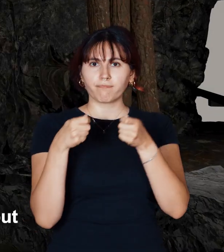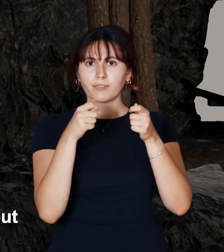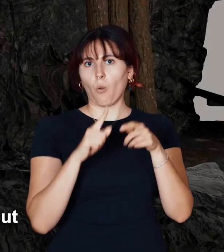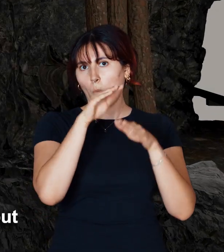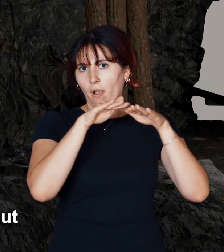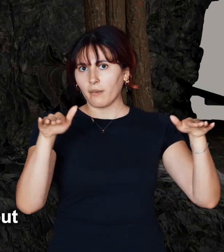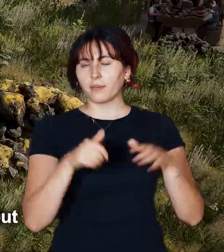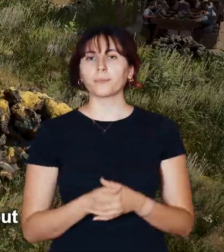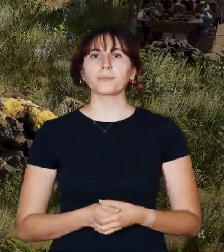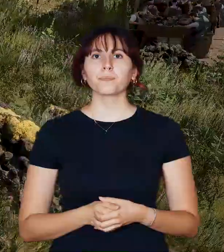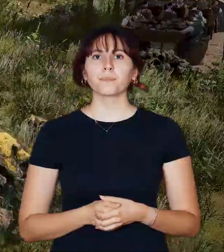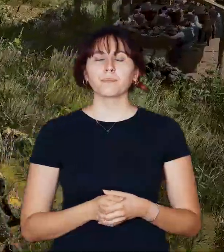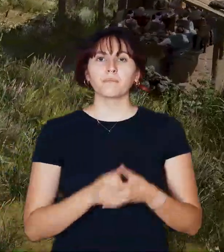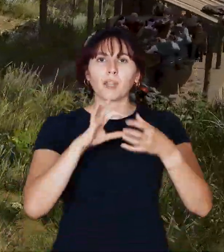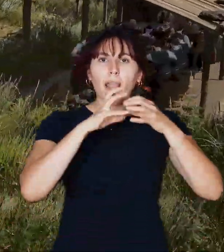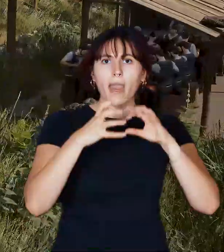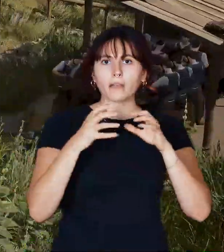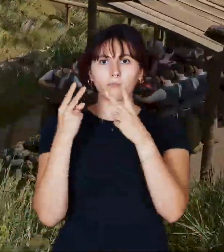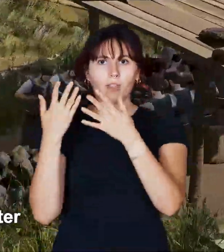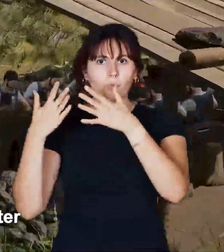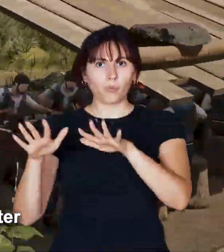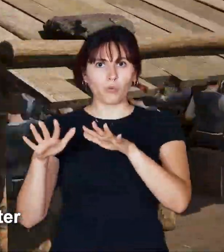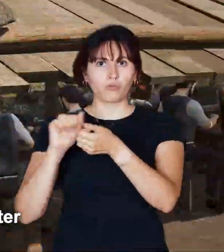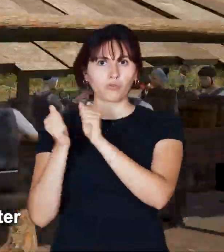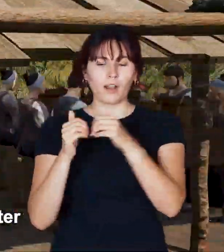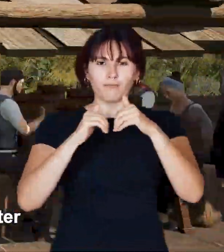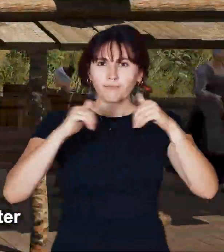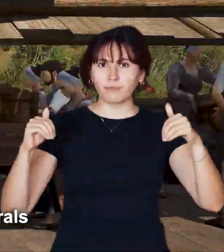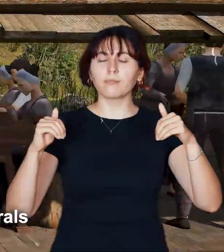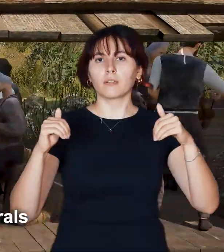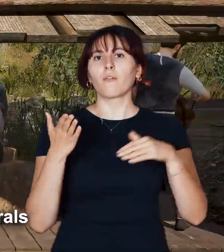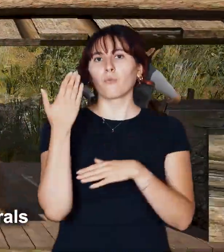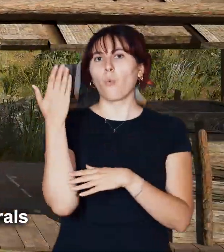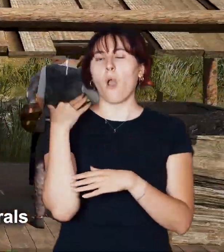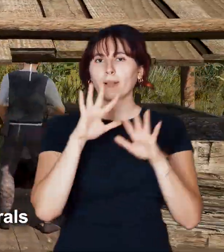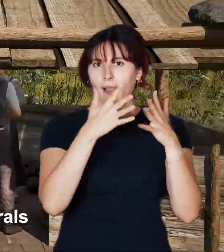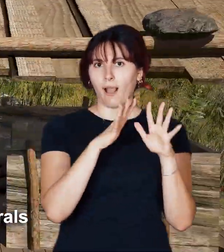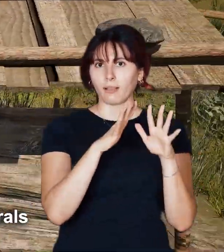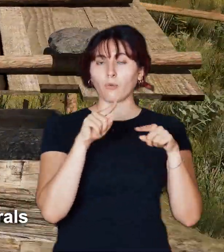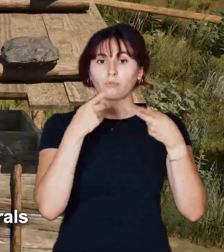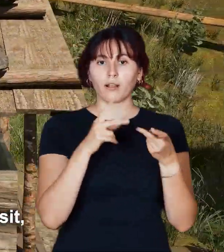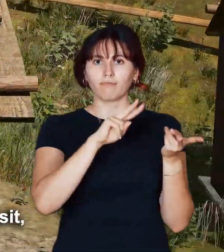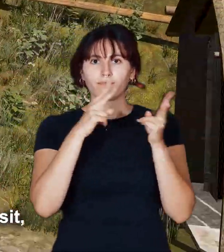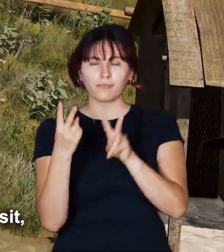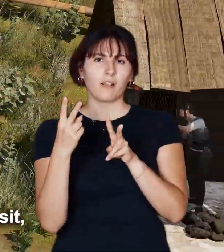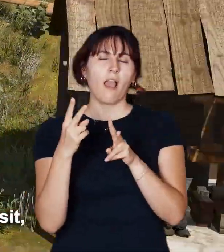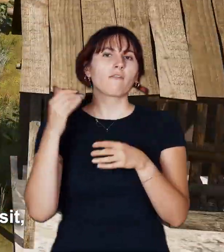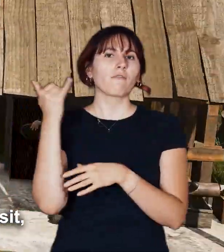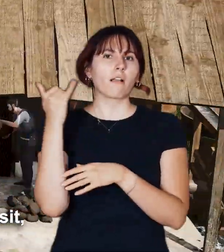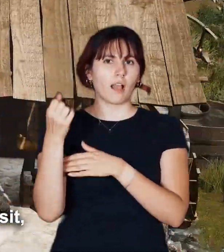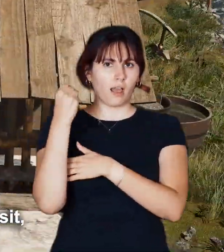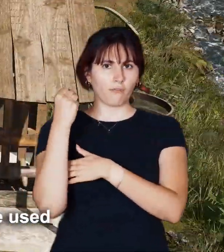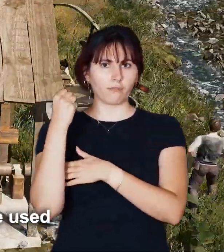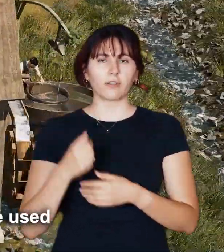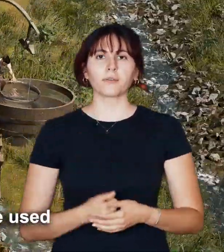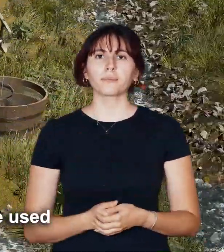rock was initially carried out by hand, before later being performed using water power. Of the main ore minerals found in the district's